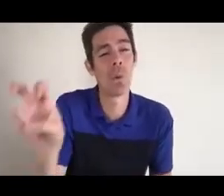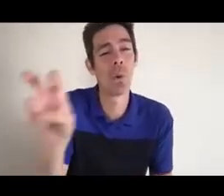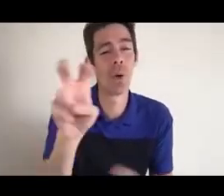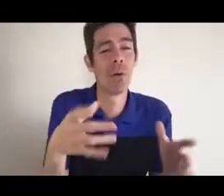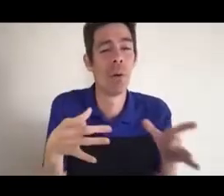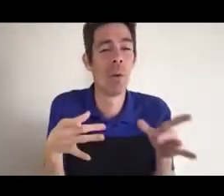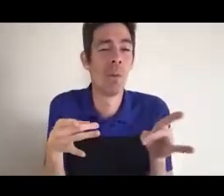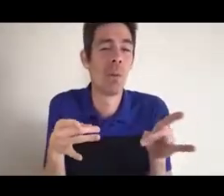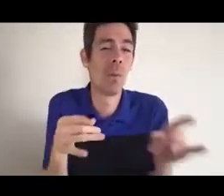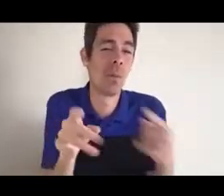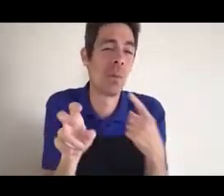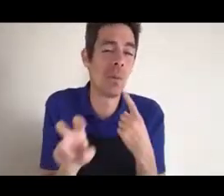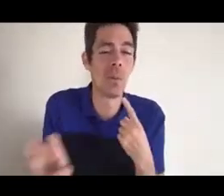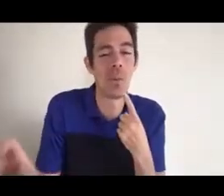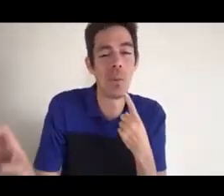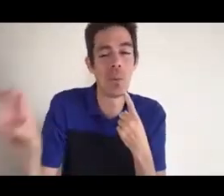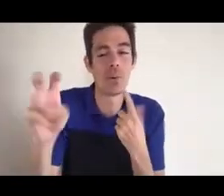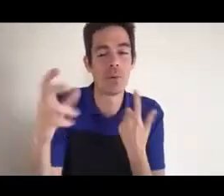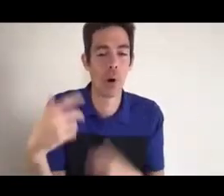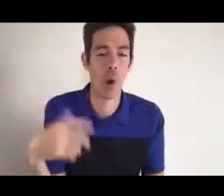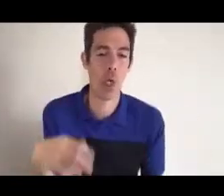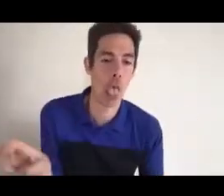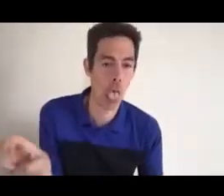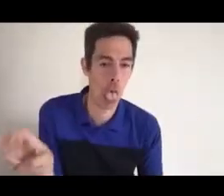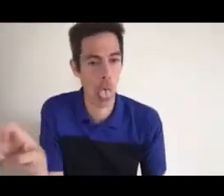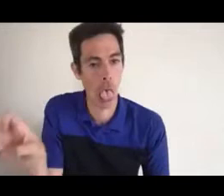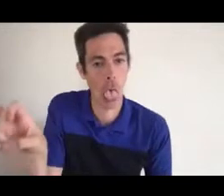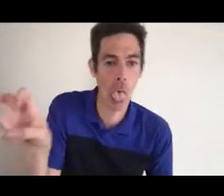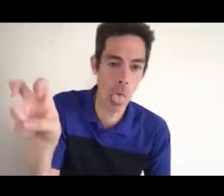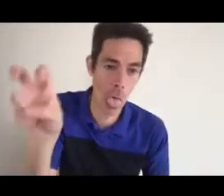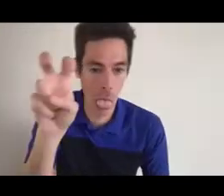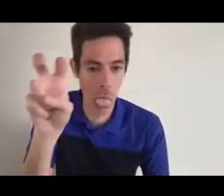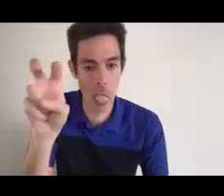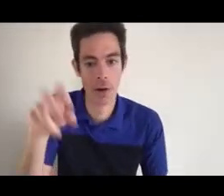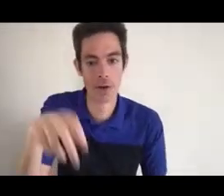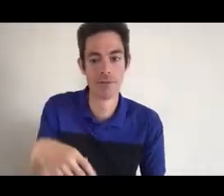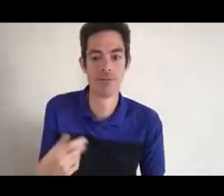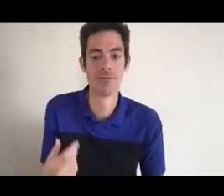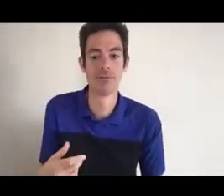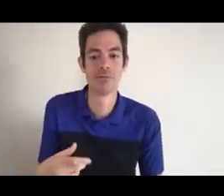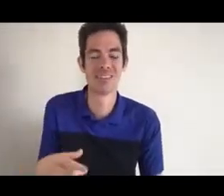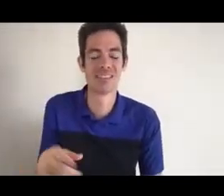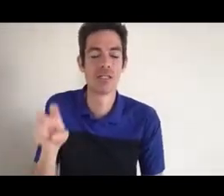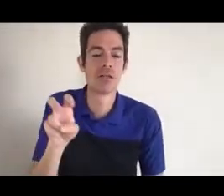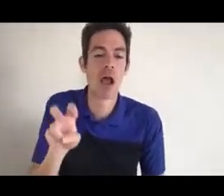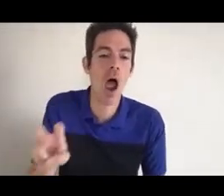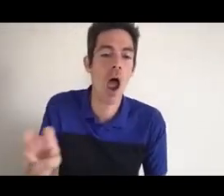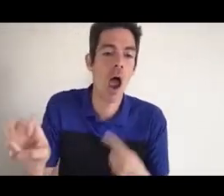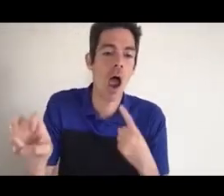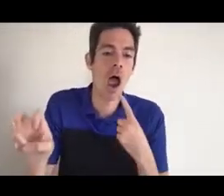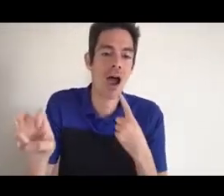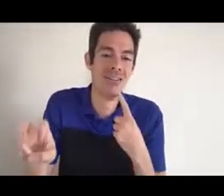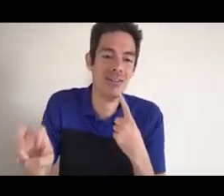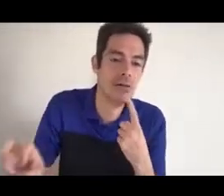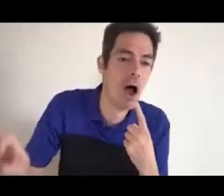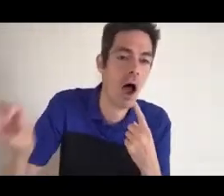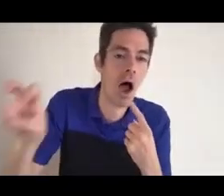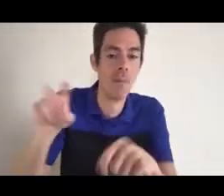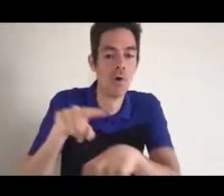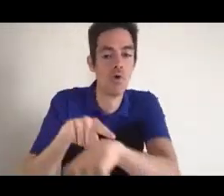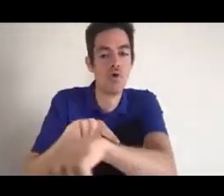If it's the ooh travel, then it's smooth. Or it's, this kind of travel, tongue out